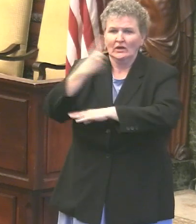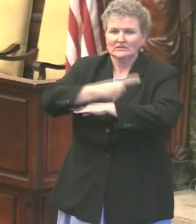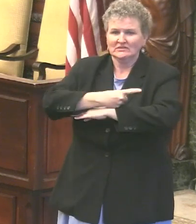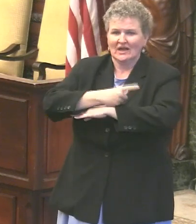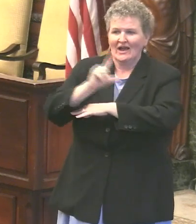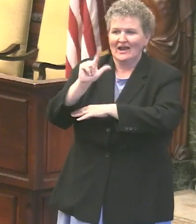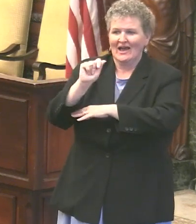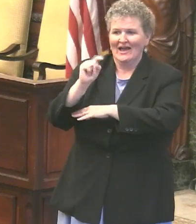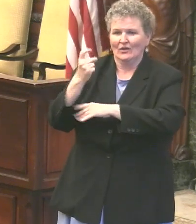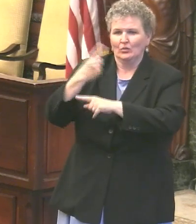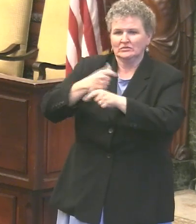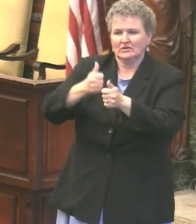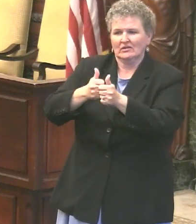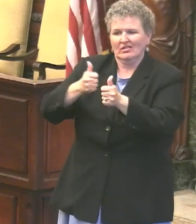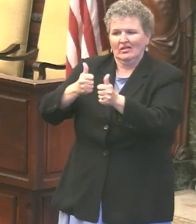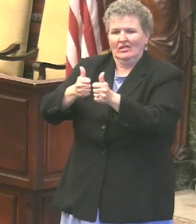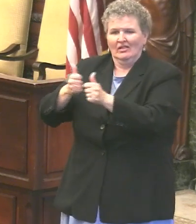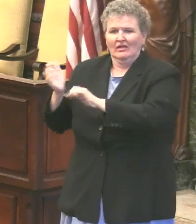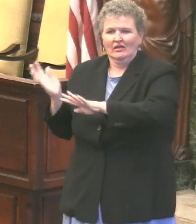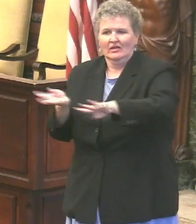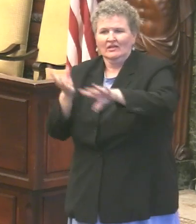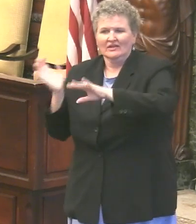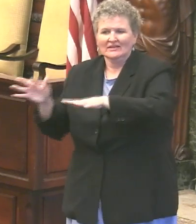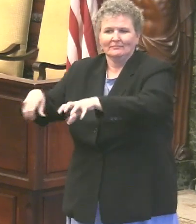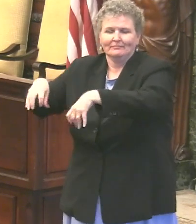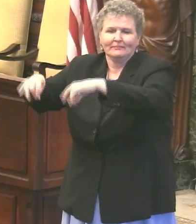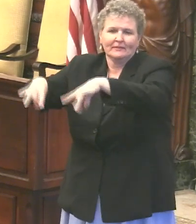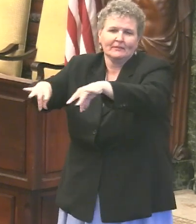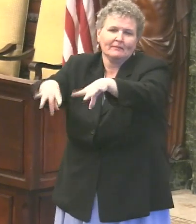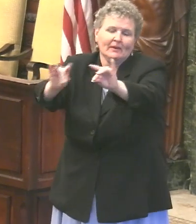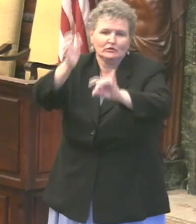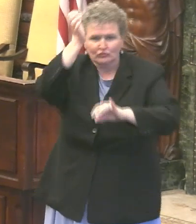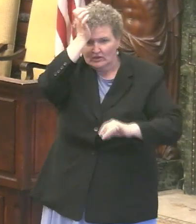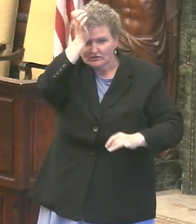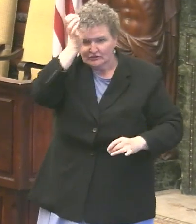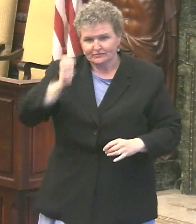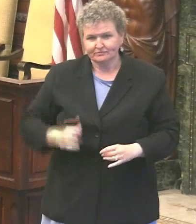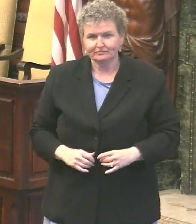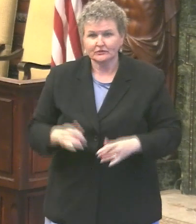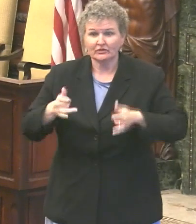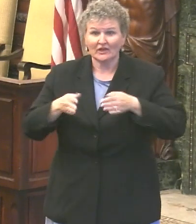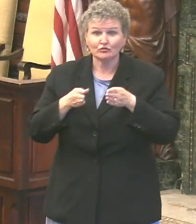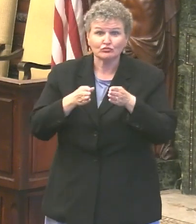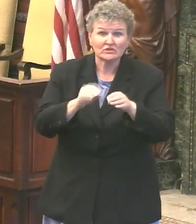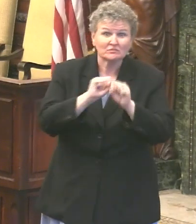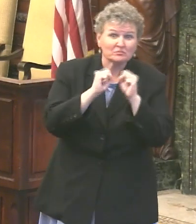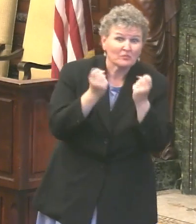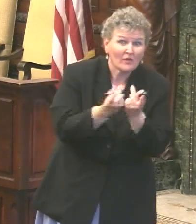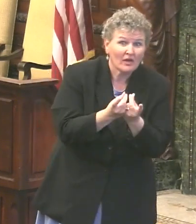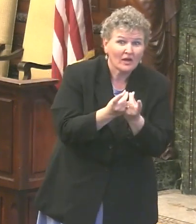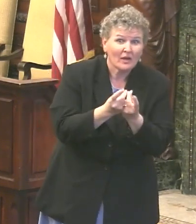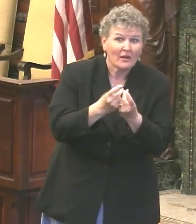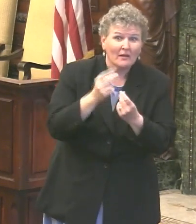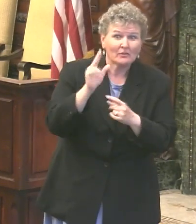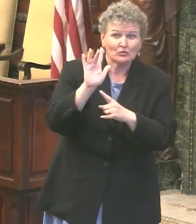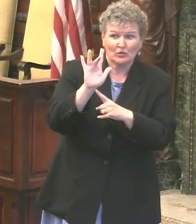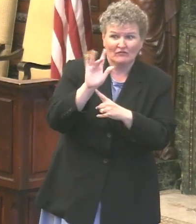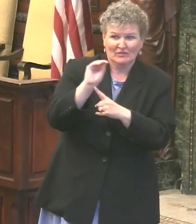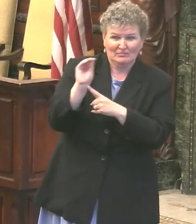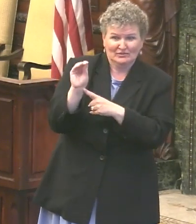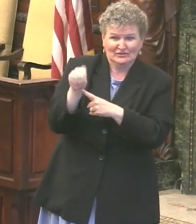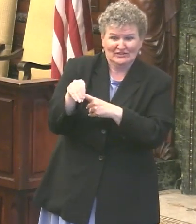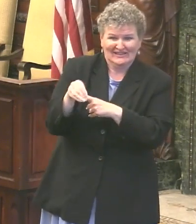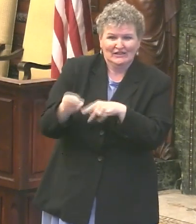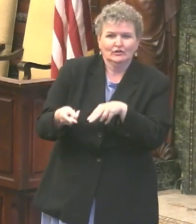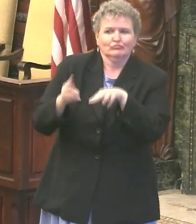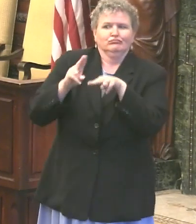That's 1 day beyond their normal day, behind their normal day this week. The streets department is seeing 25% more trash at the curb, which means it's taking